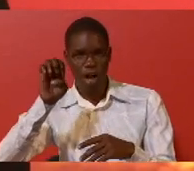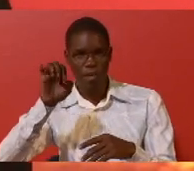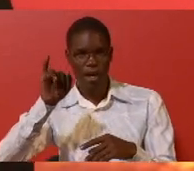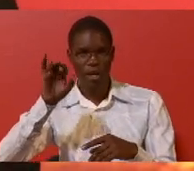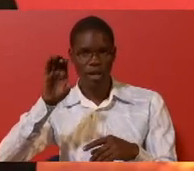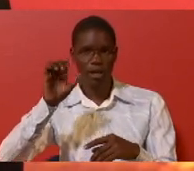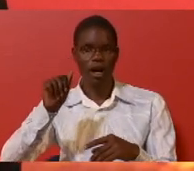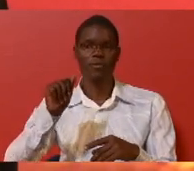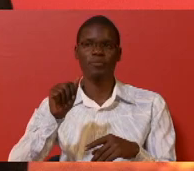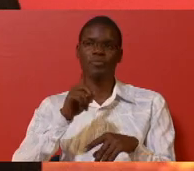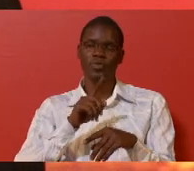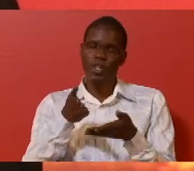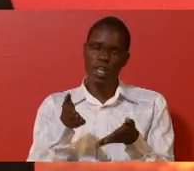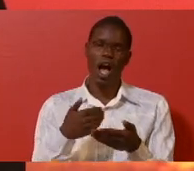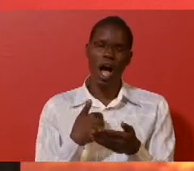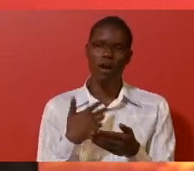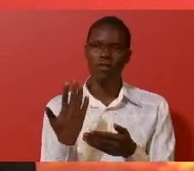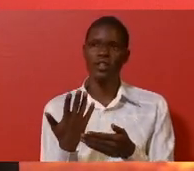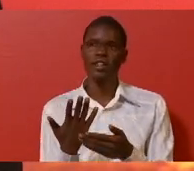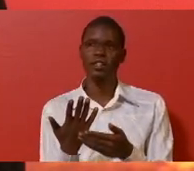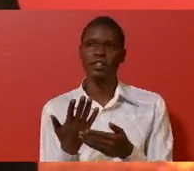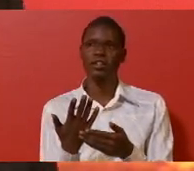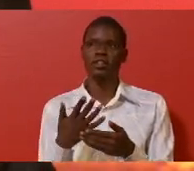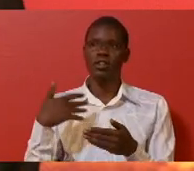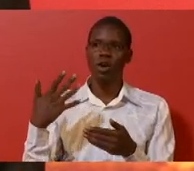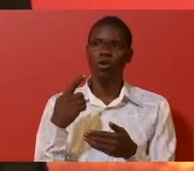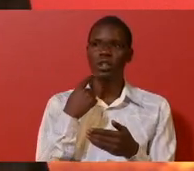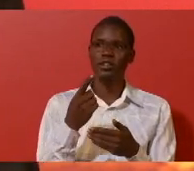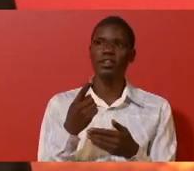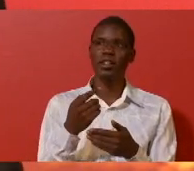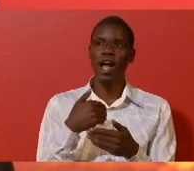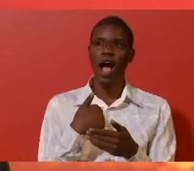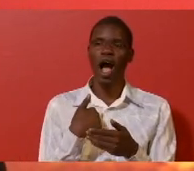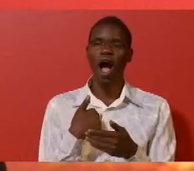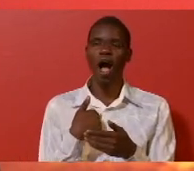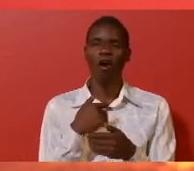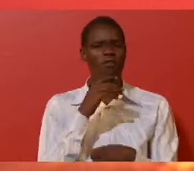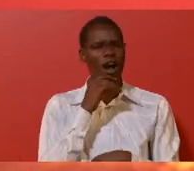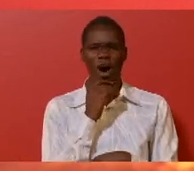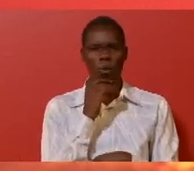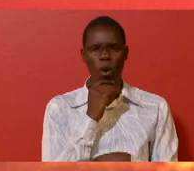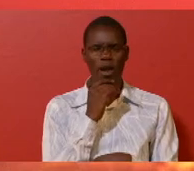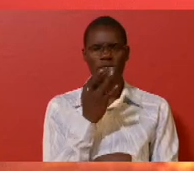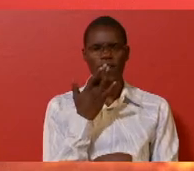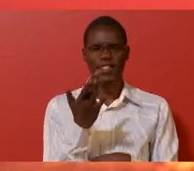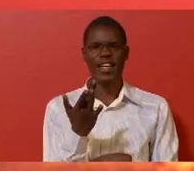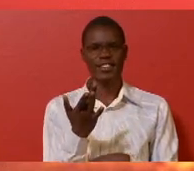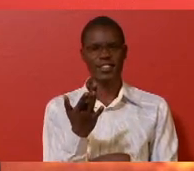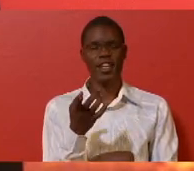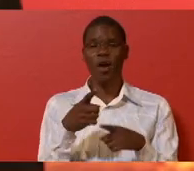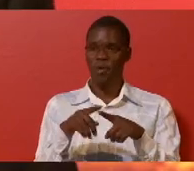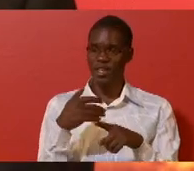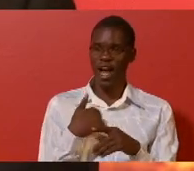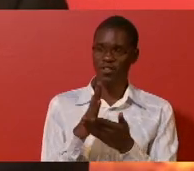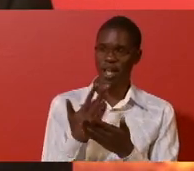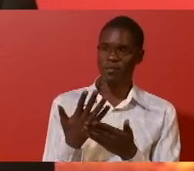fish. Well, here's the thing. They say it's a wonderful taste, but there's something